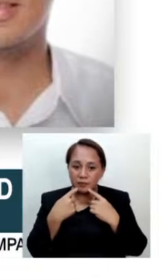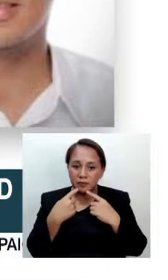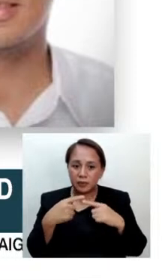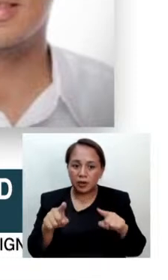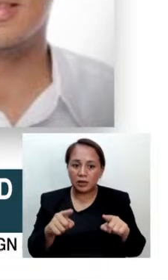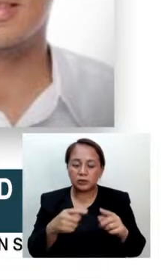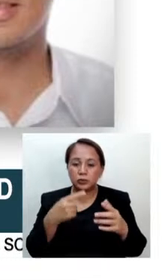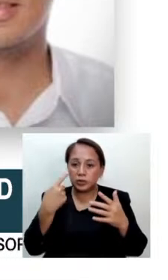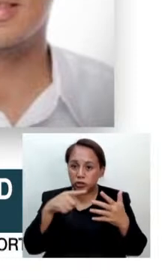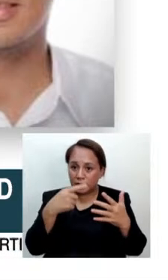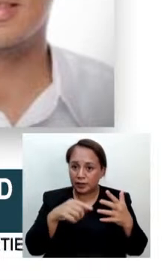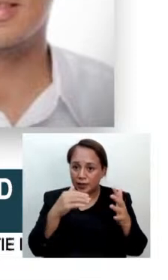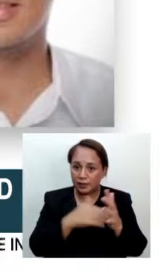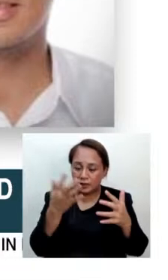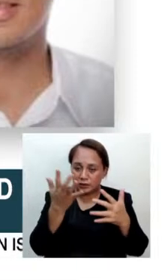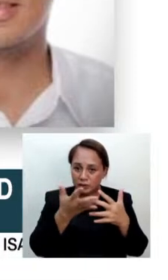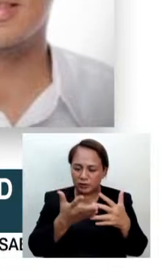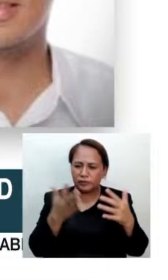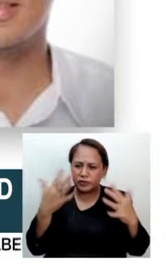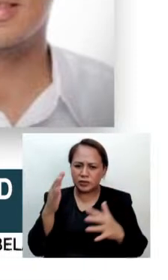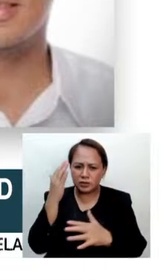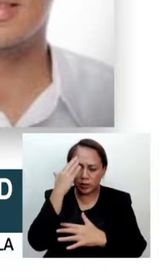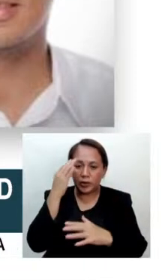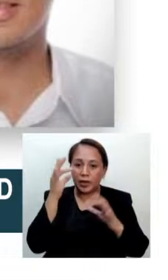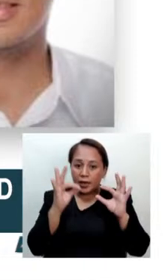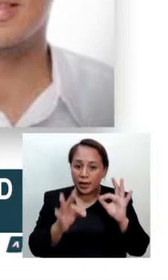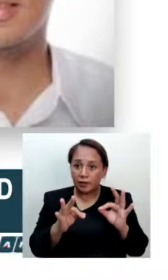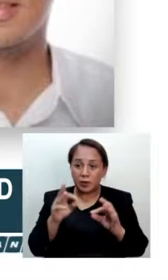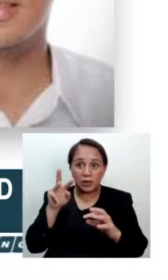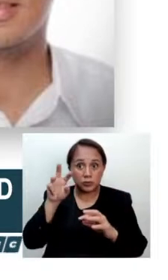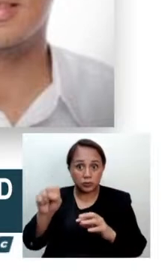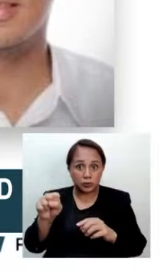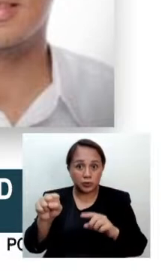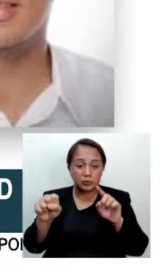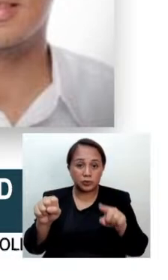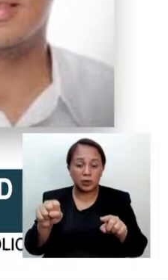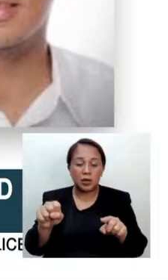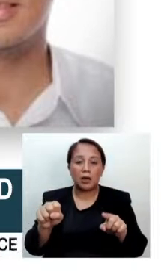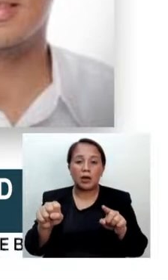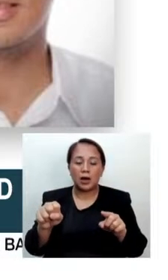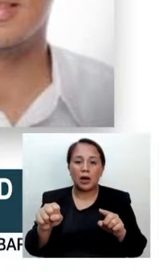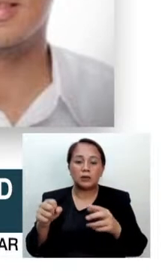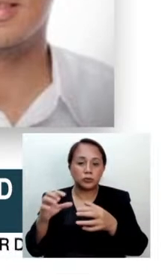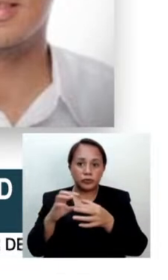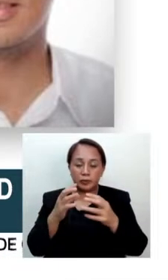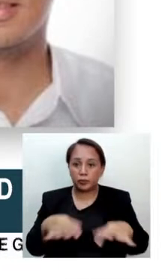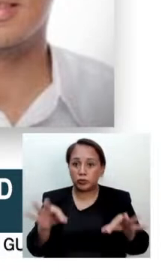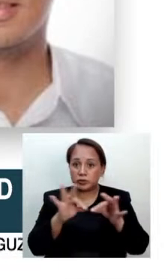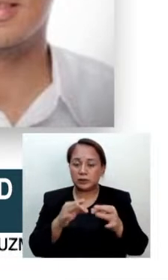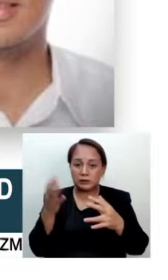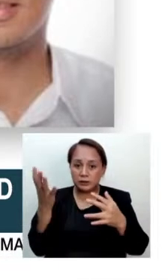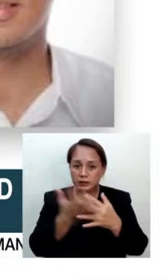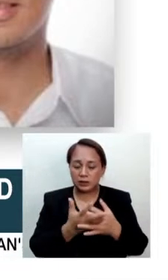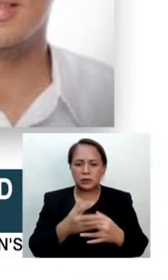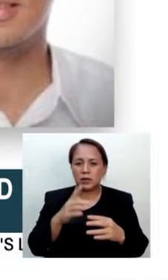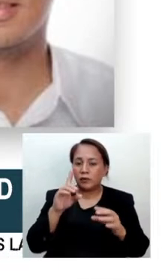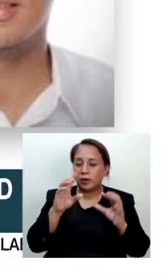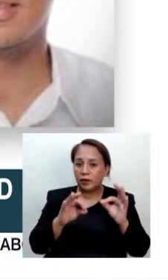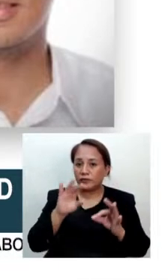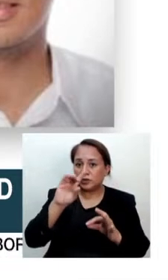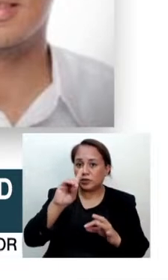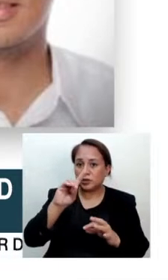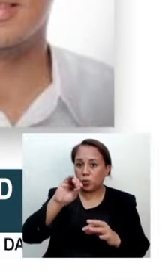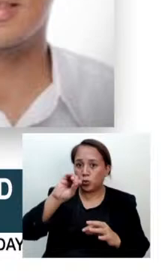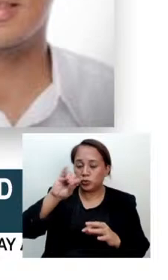at the case and they know for a fact that this testimony is making a dent on their case? And will the Department of Justice now do the right thing